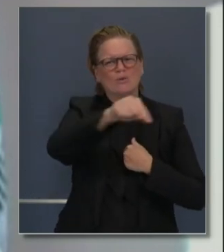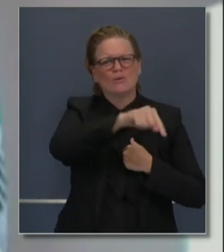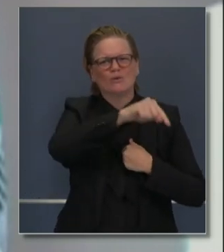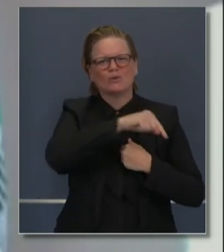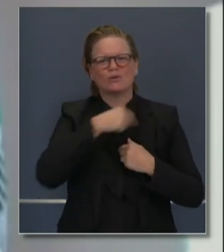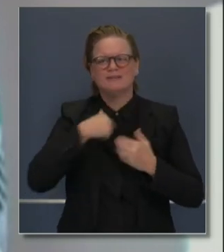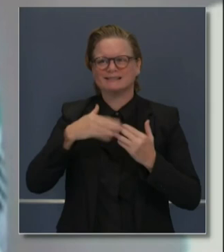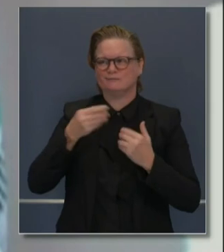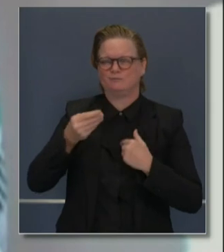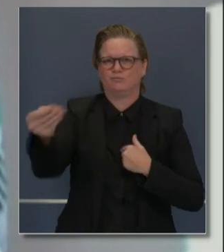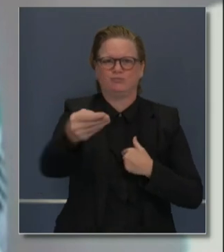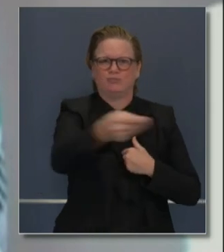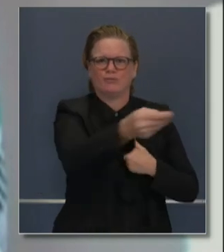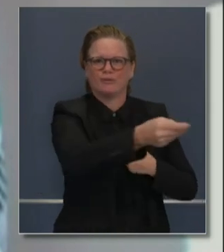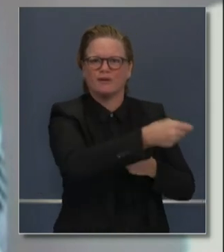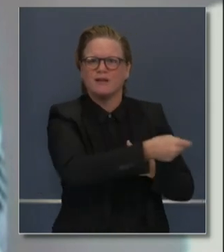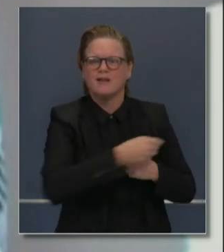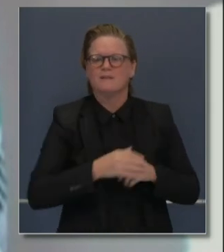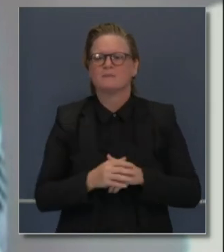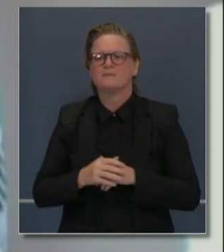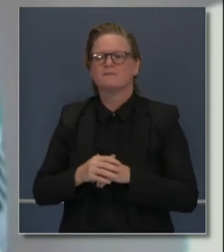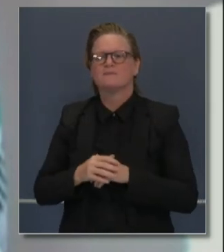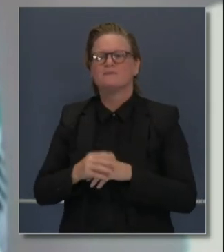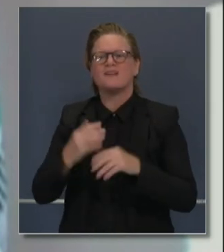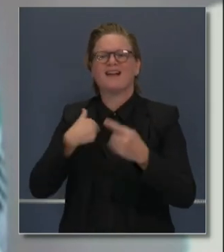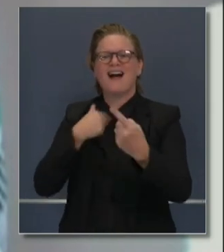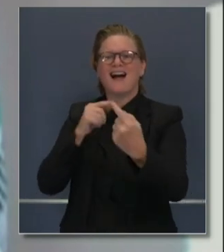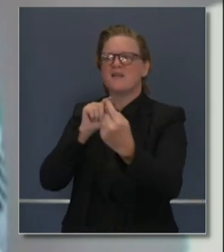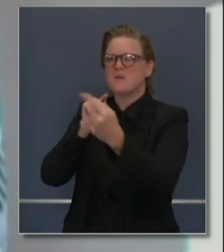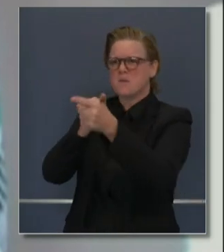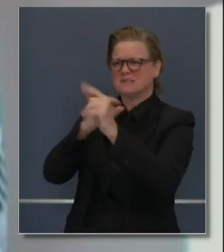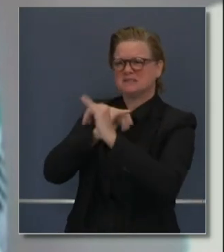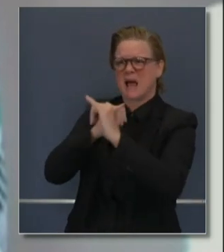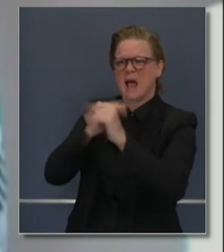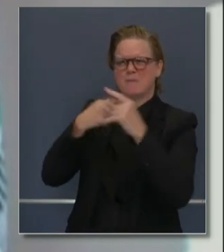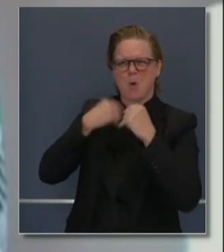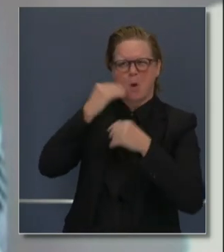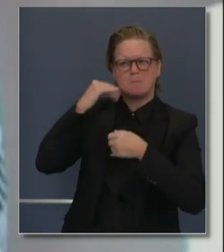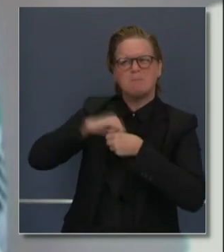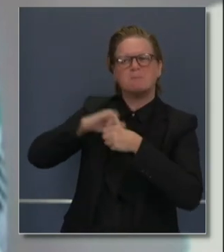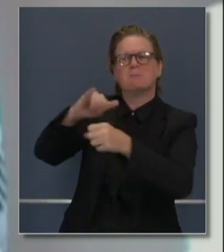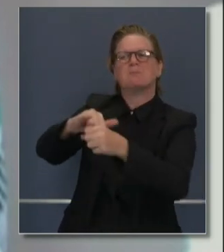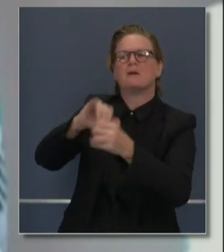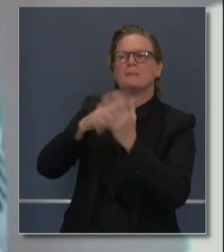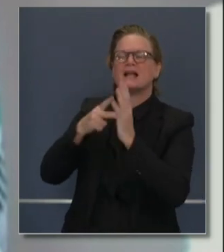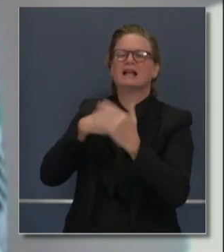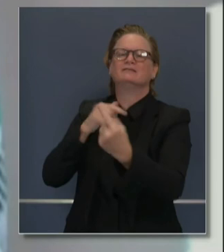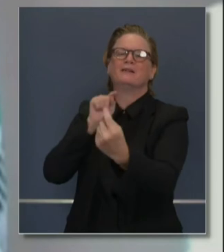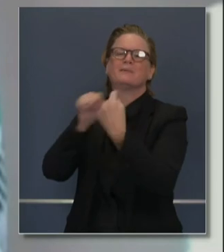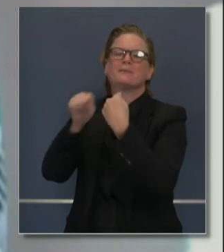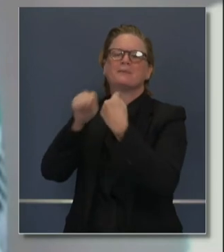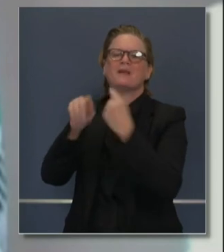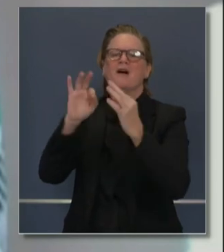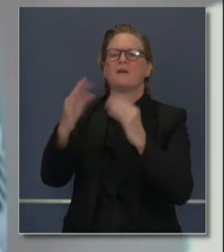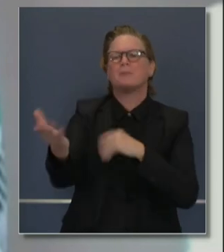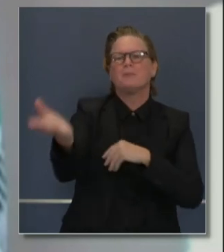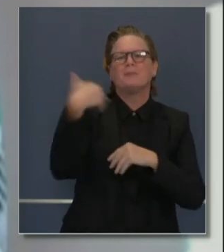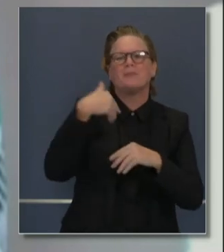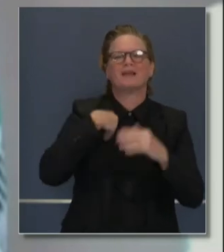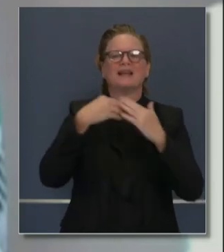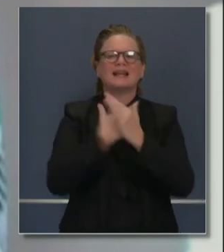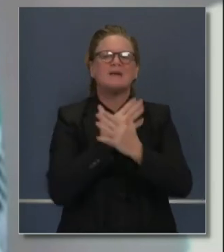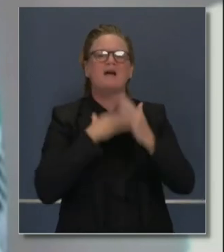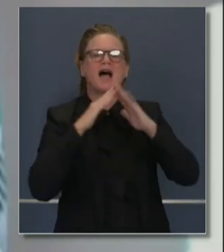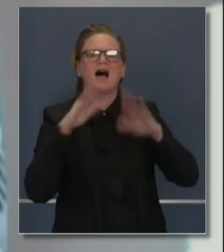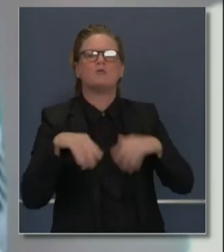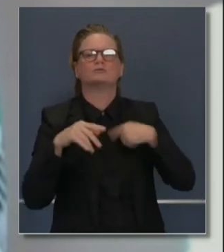mixing, right? We know that with some of the stay at home or really changing how we move and mix, that can